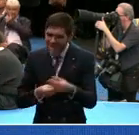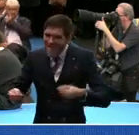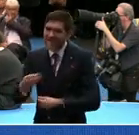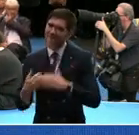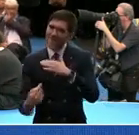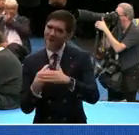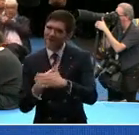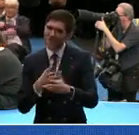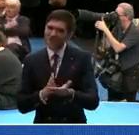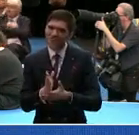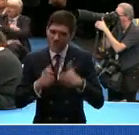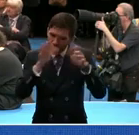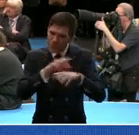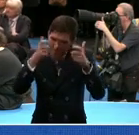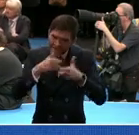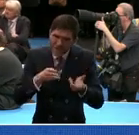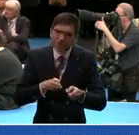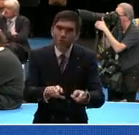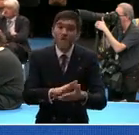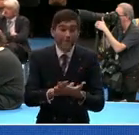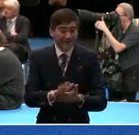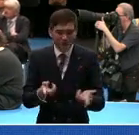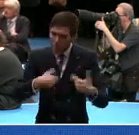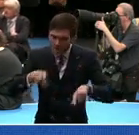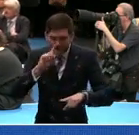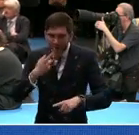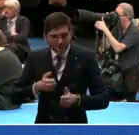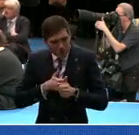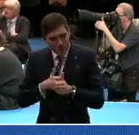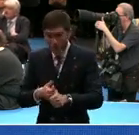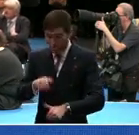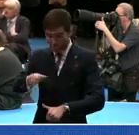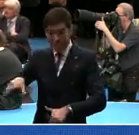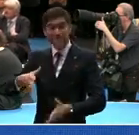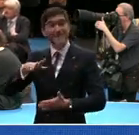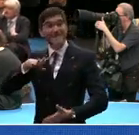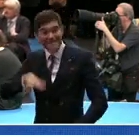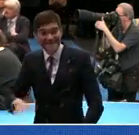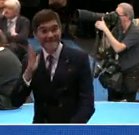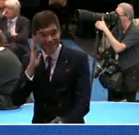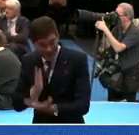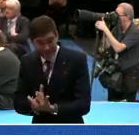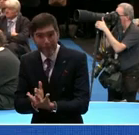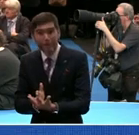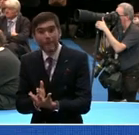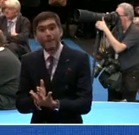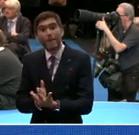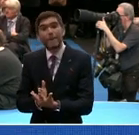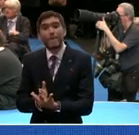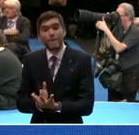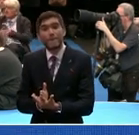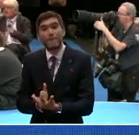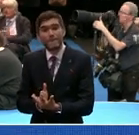illegal routes is undermining our ability to support those in genuine need of protection.